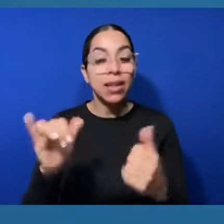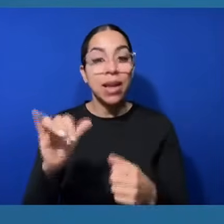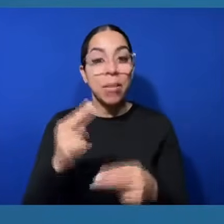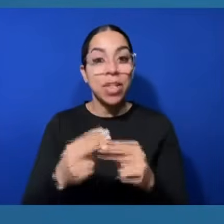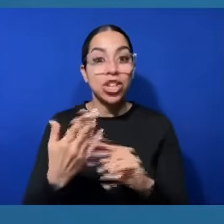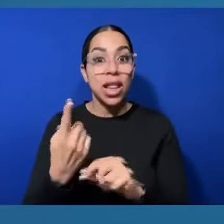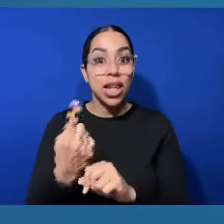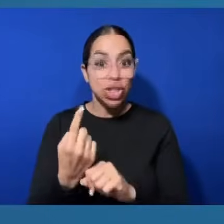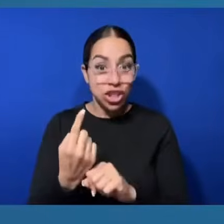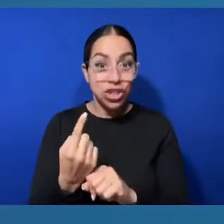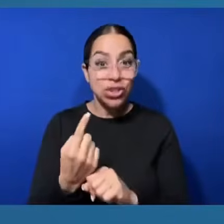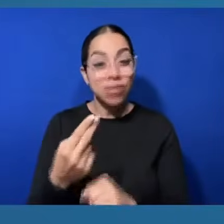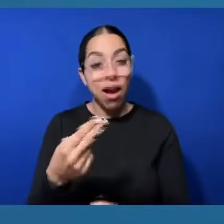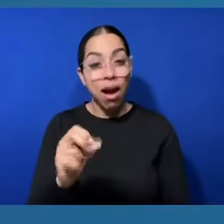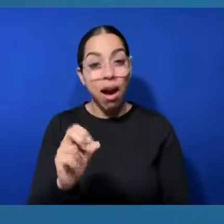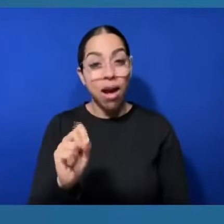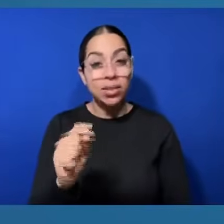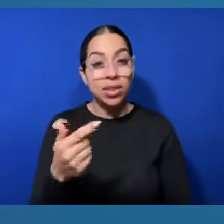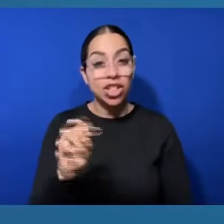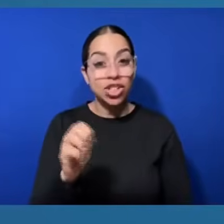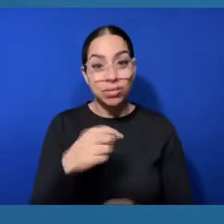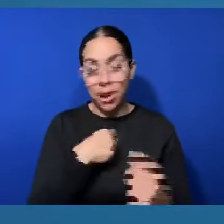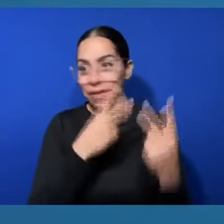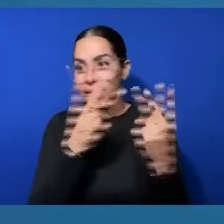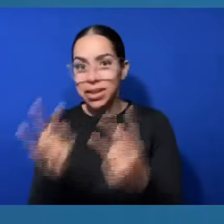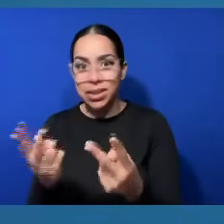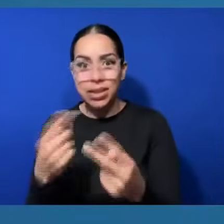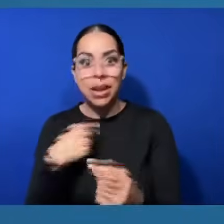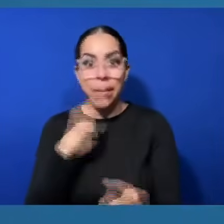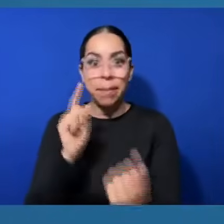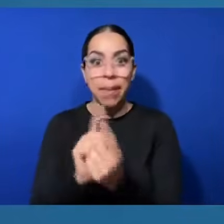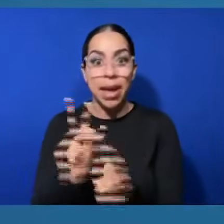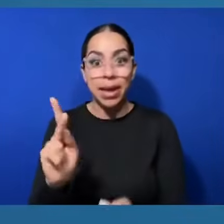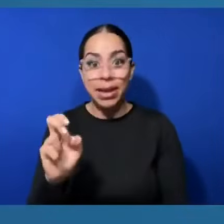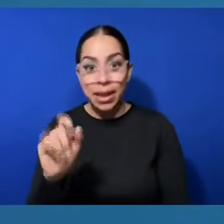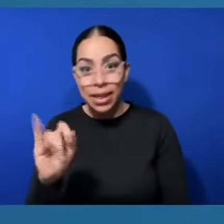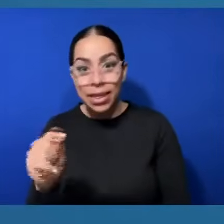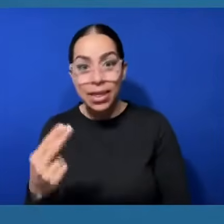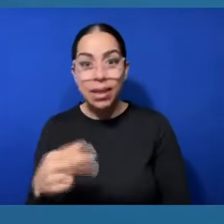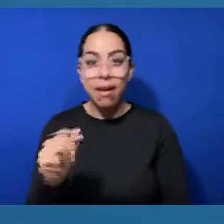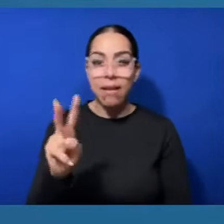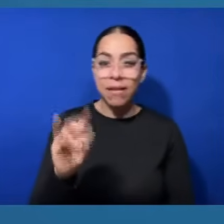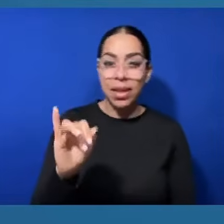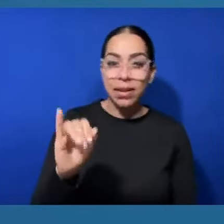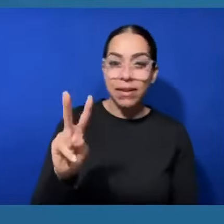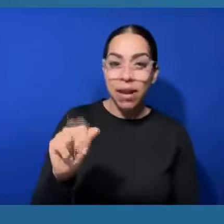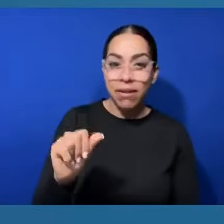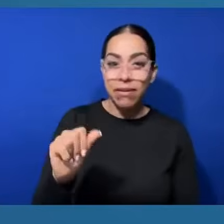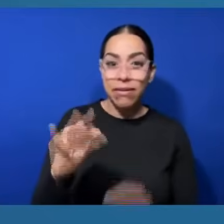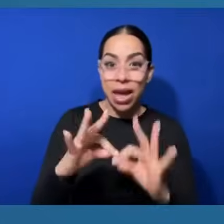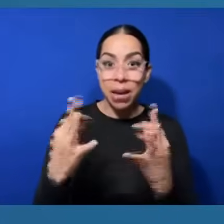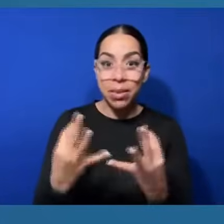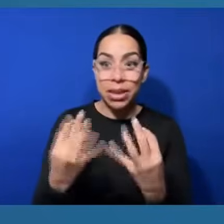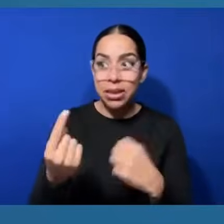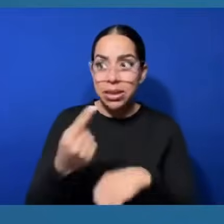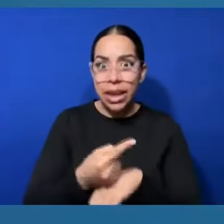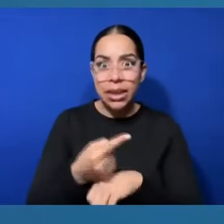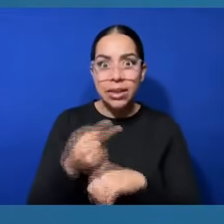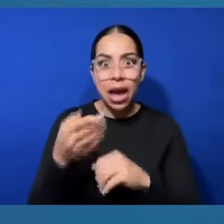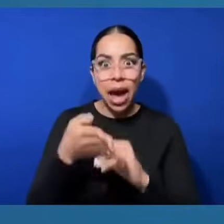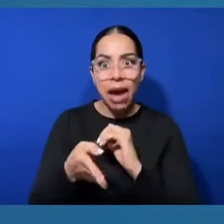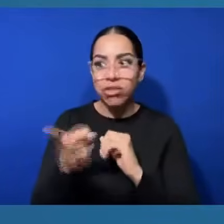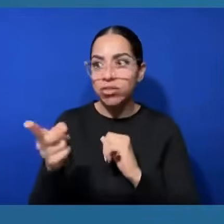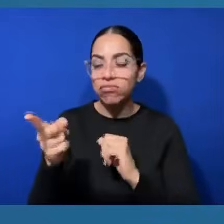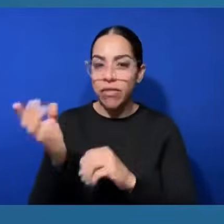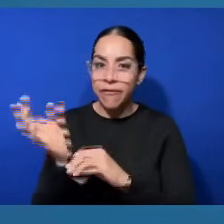went there and I met Keith and Avia's family in Israel days after they were taken hostage. We gathered, all of